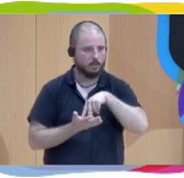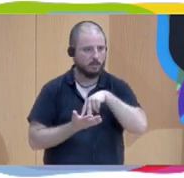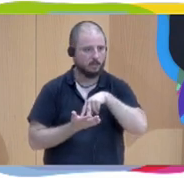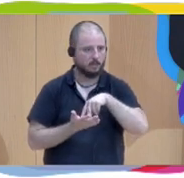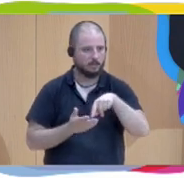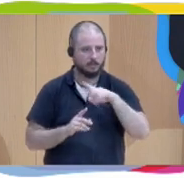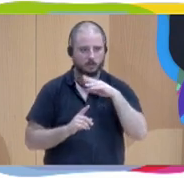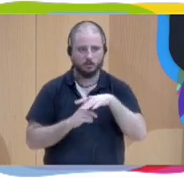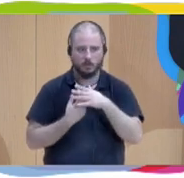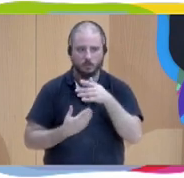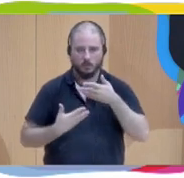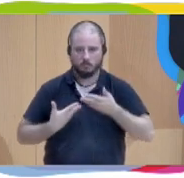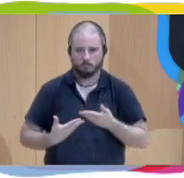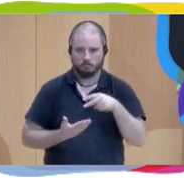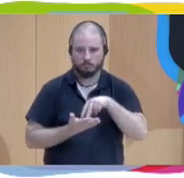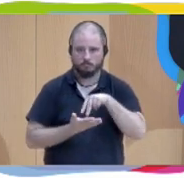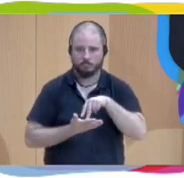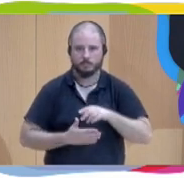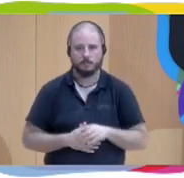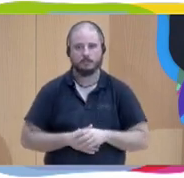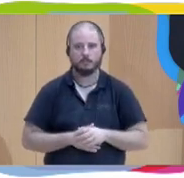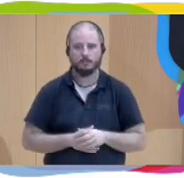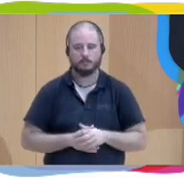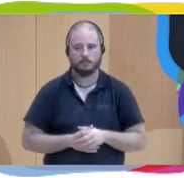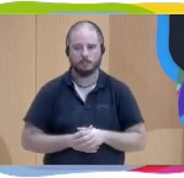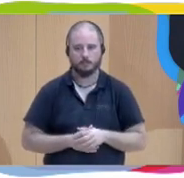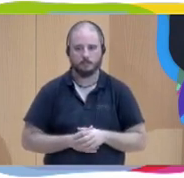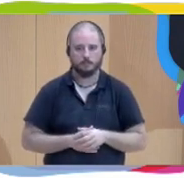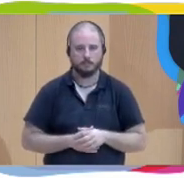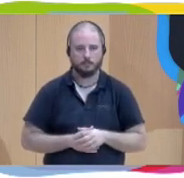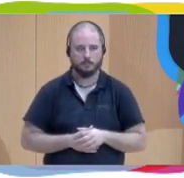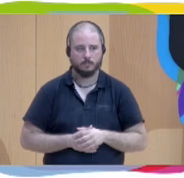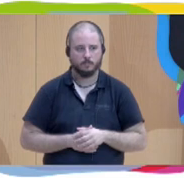there is a very concrete, I have shooted videos also about this.